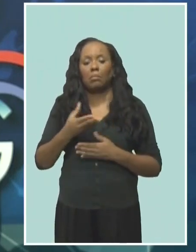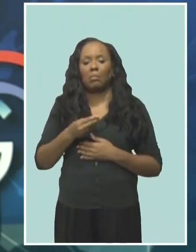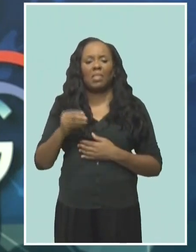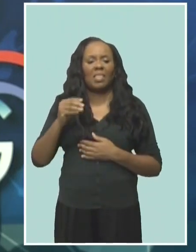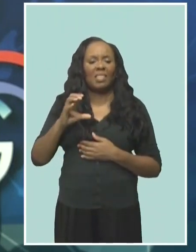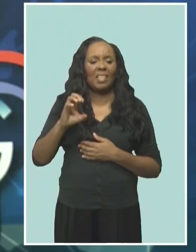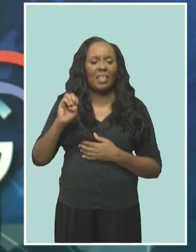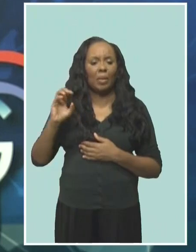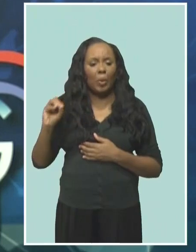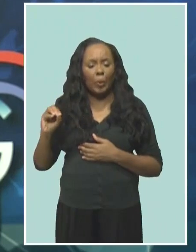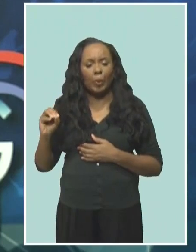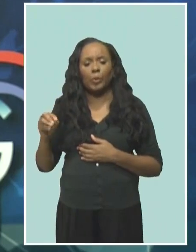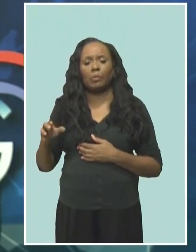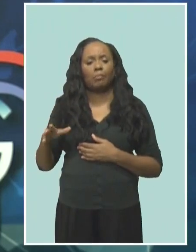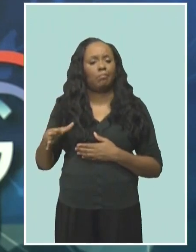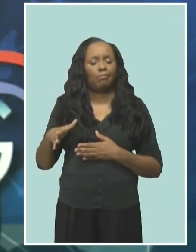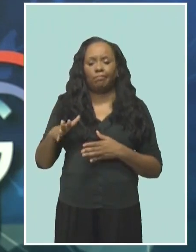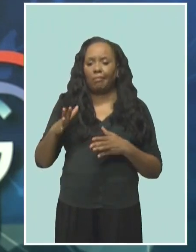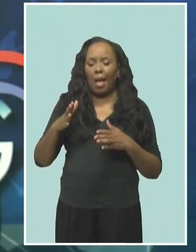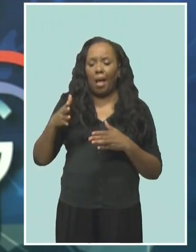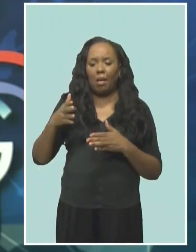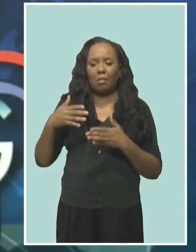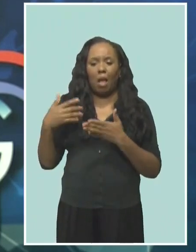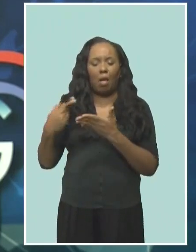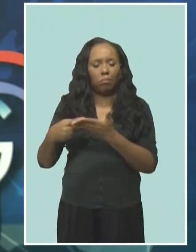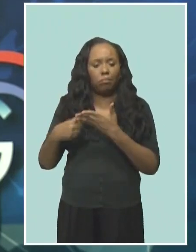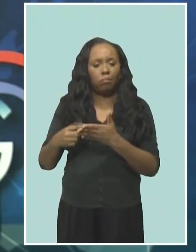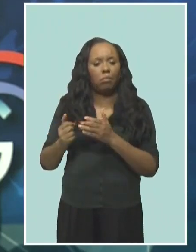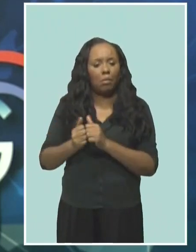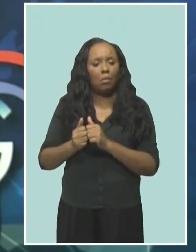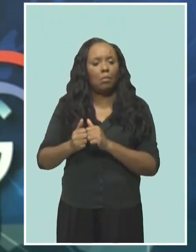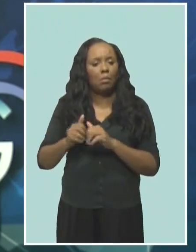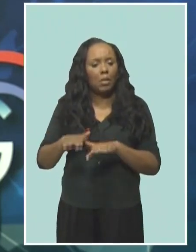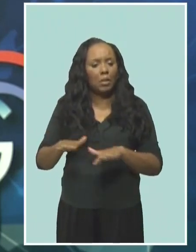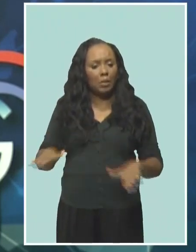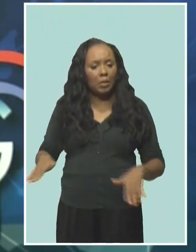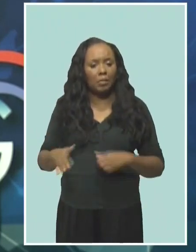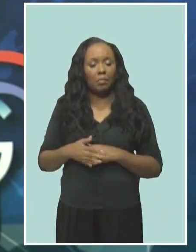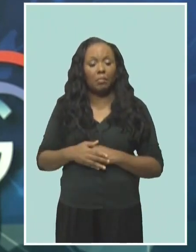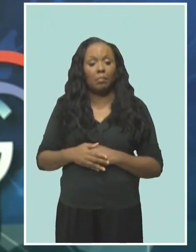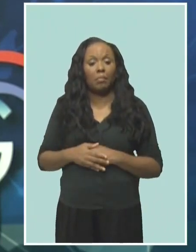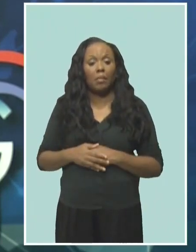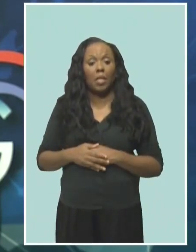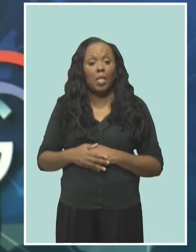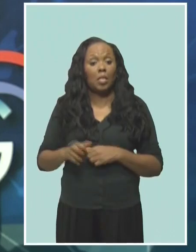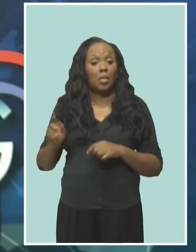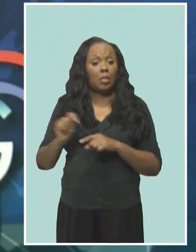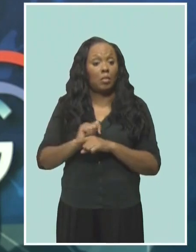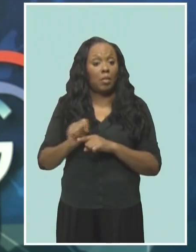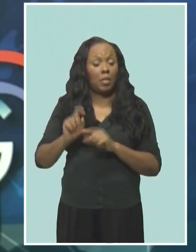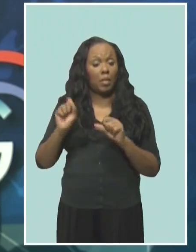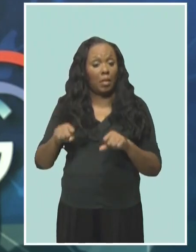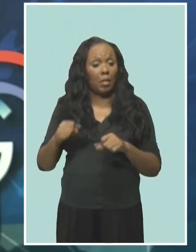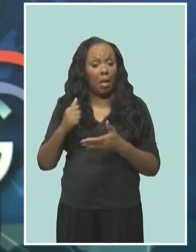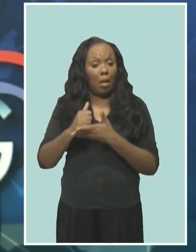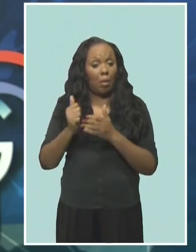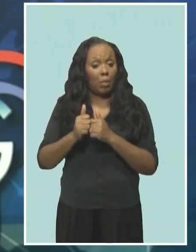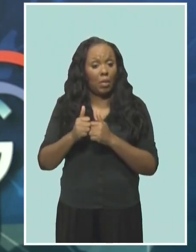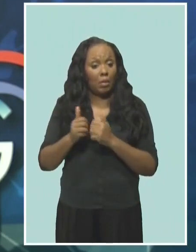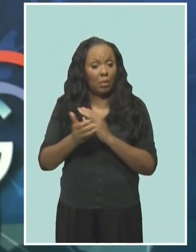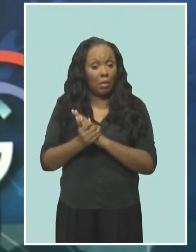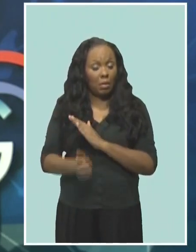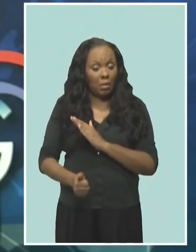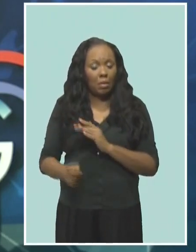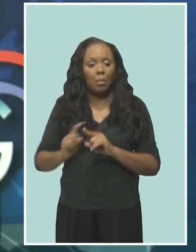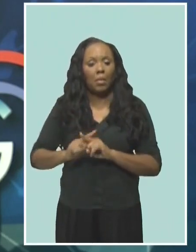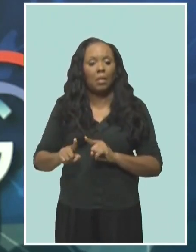Alley during their summer attachment. The CEO told them while training could help with skills, it could not motivate a person, so